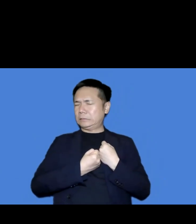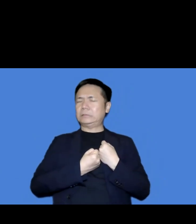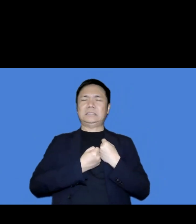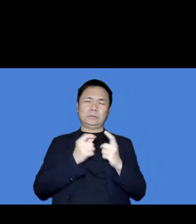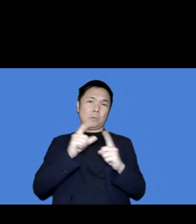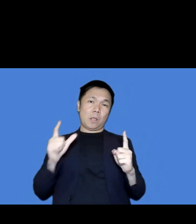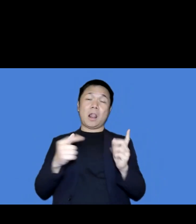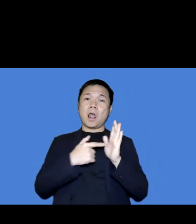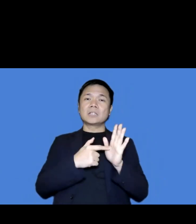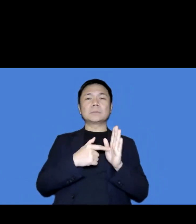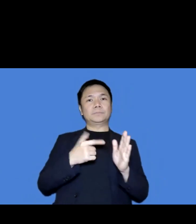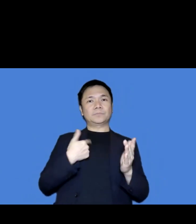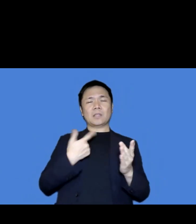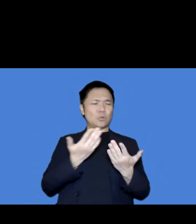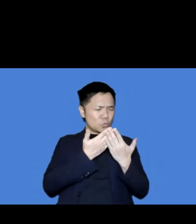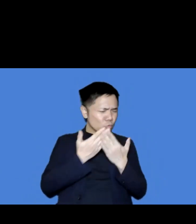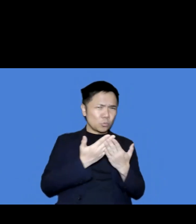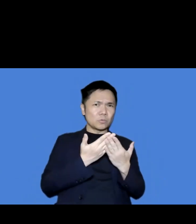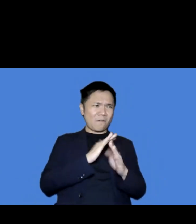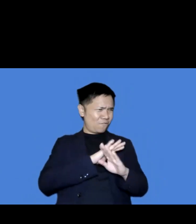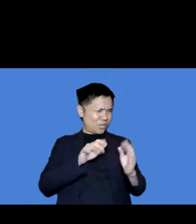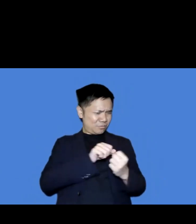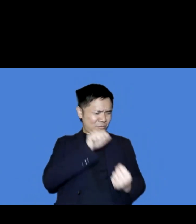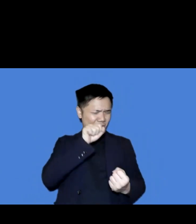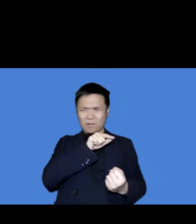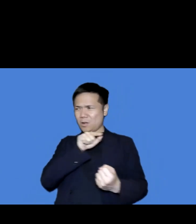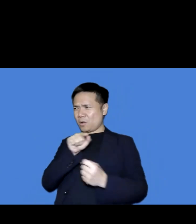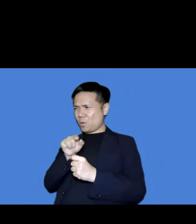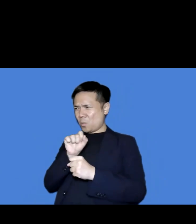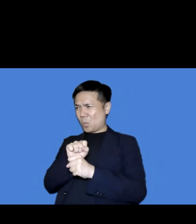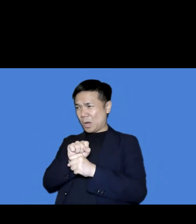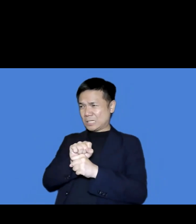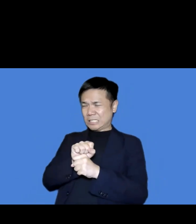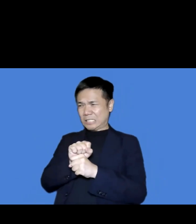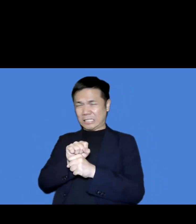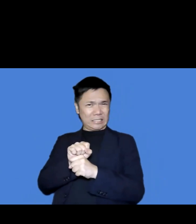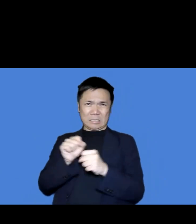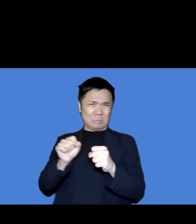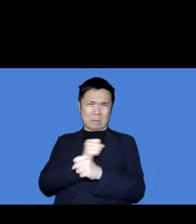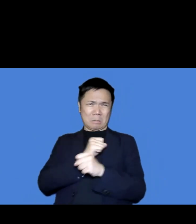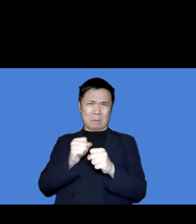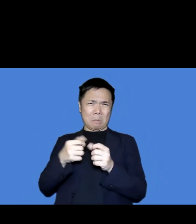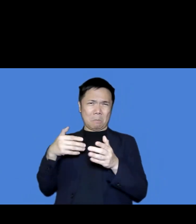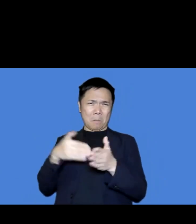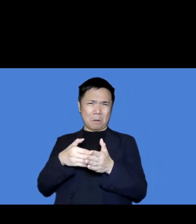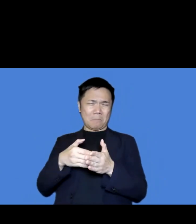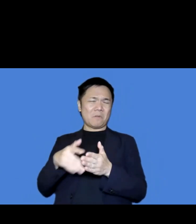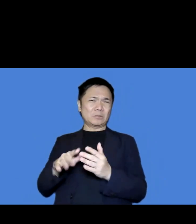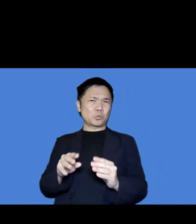as moving from school to work or becoming independent are already very difficult for many young